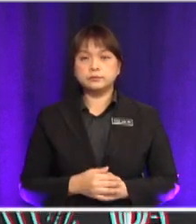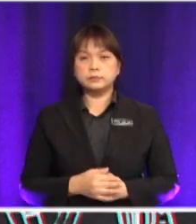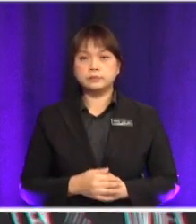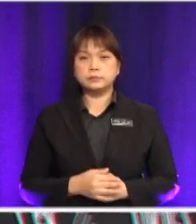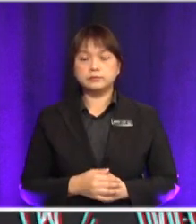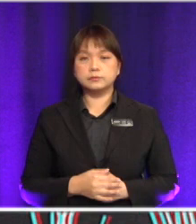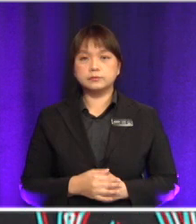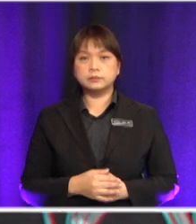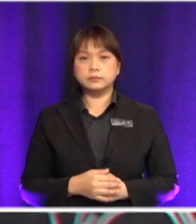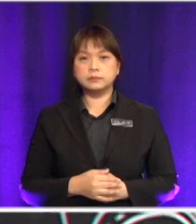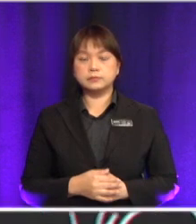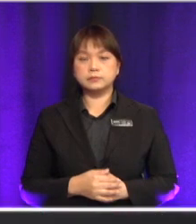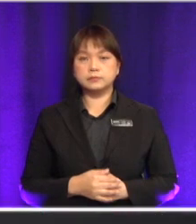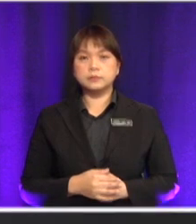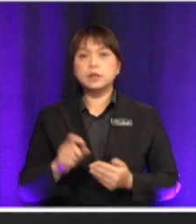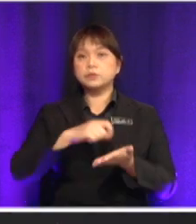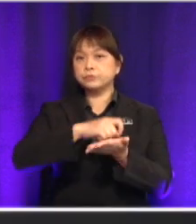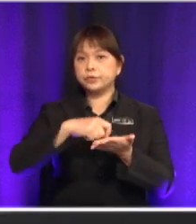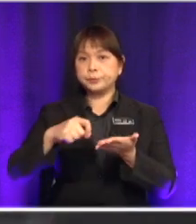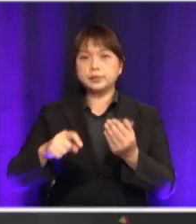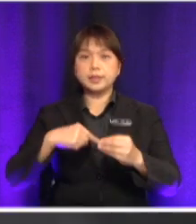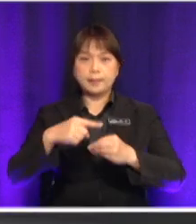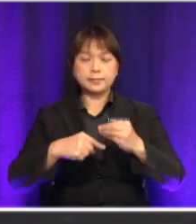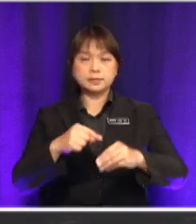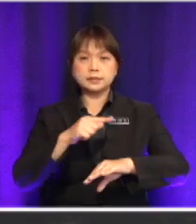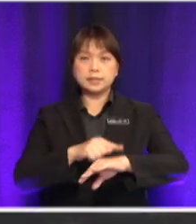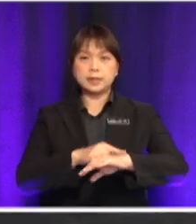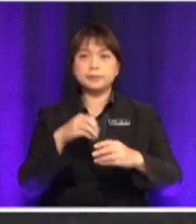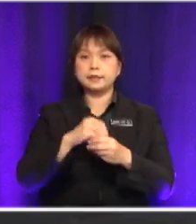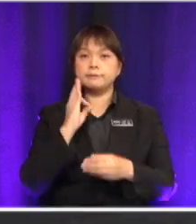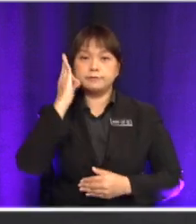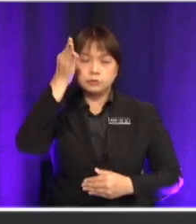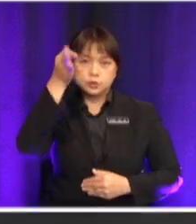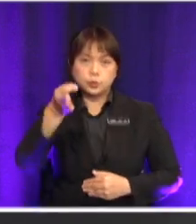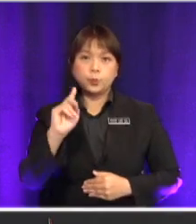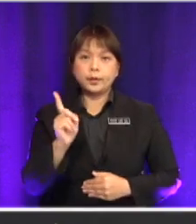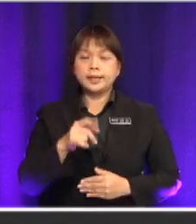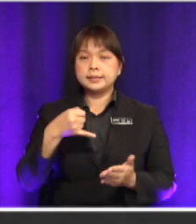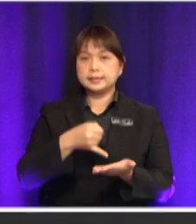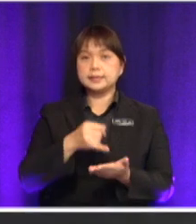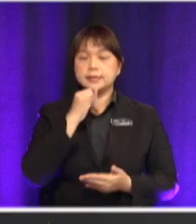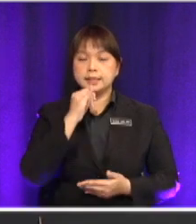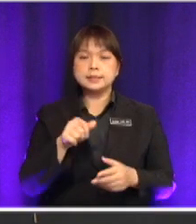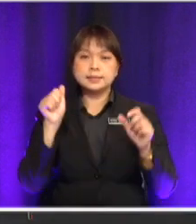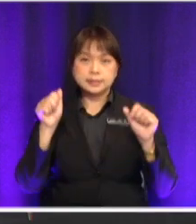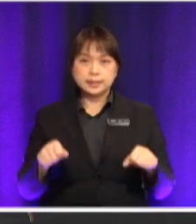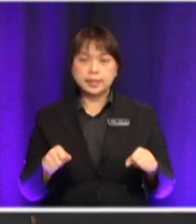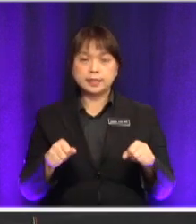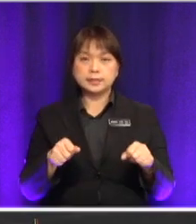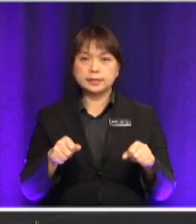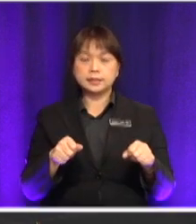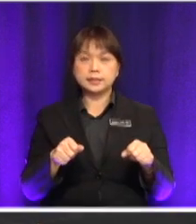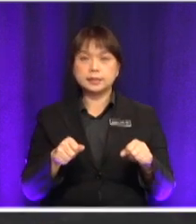George Orwell wrote about a time in the future when it is impossible to hide from